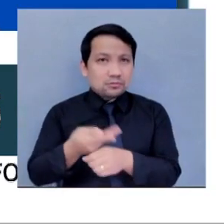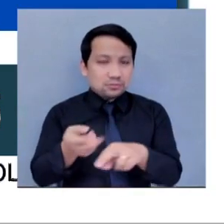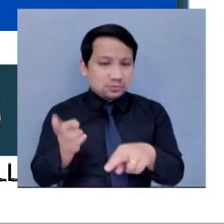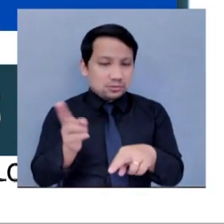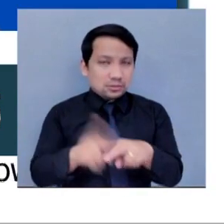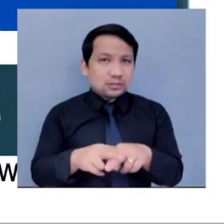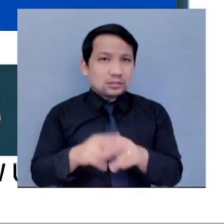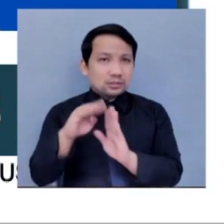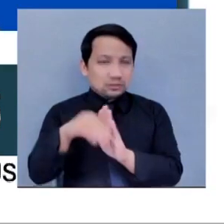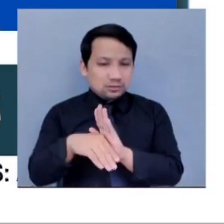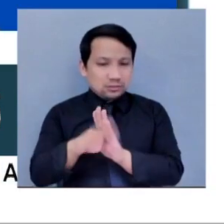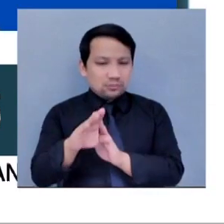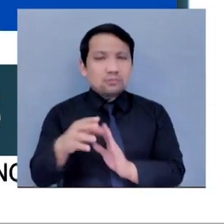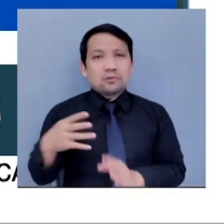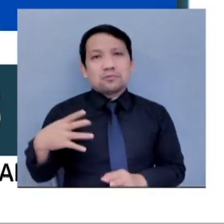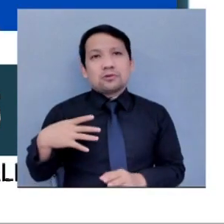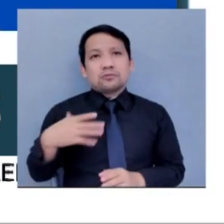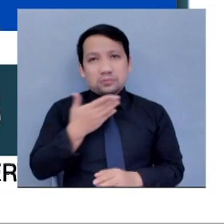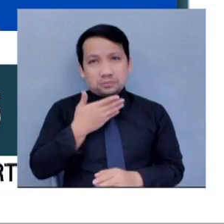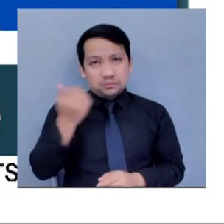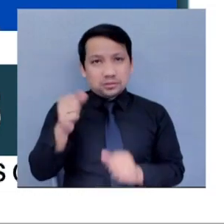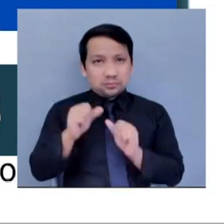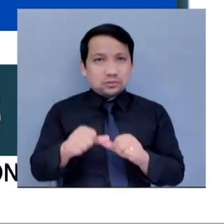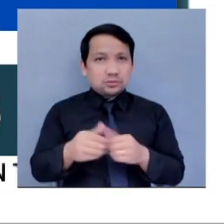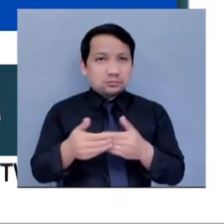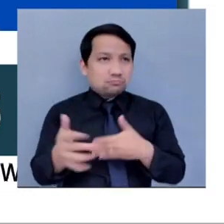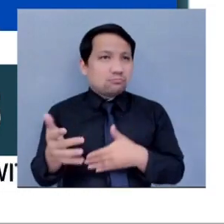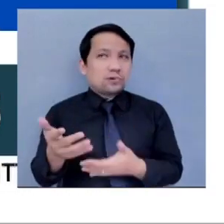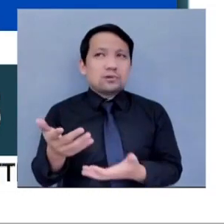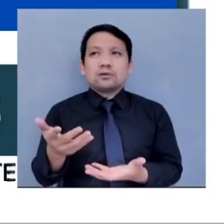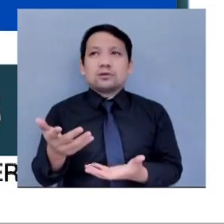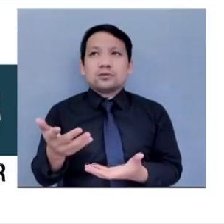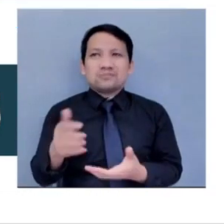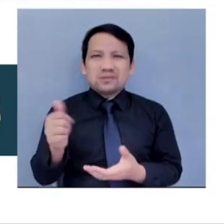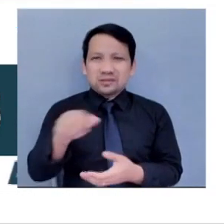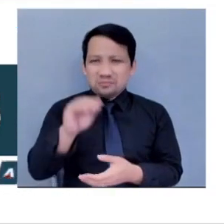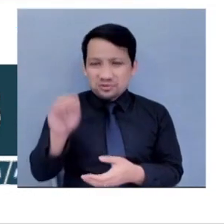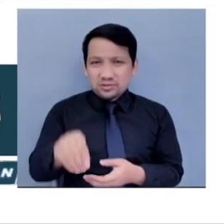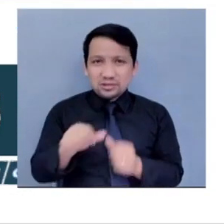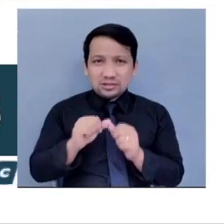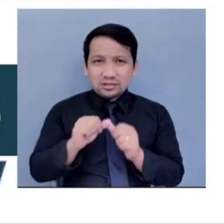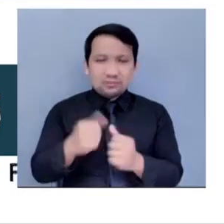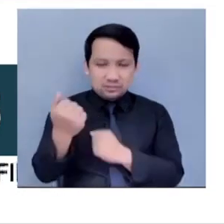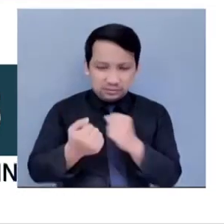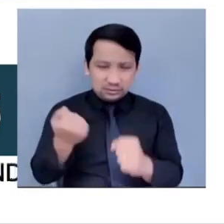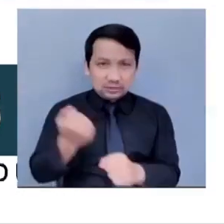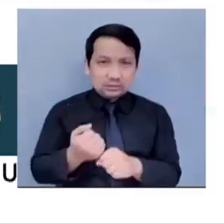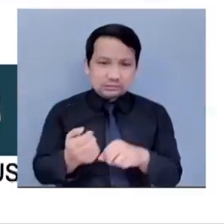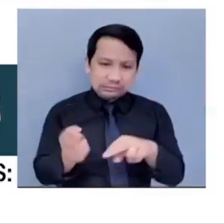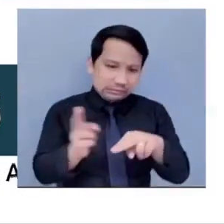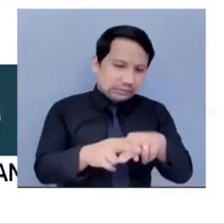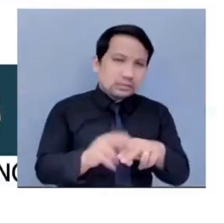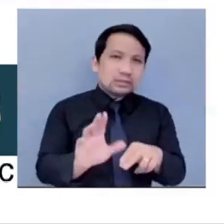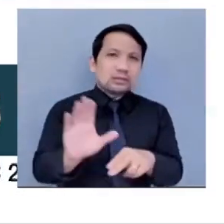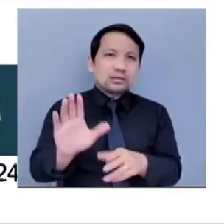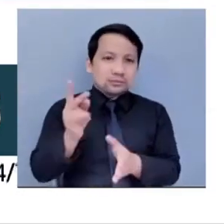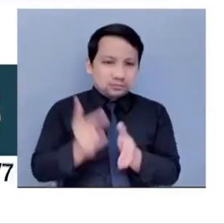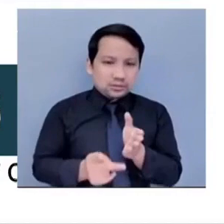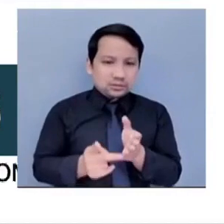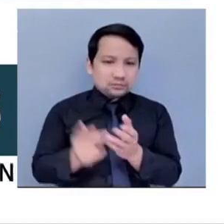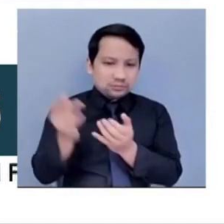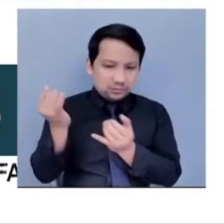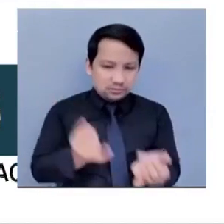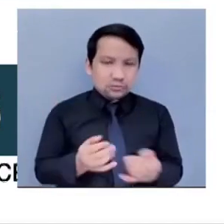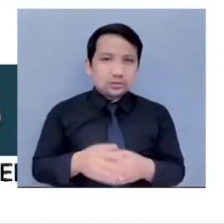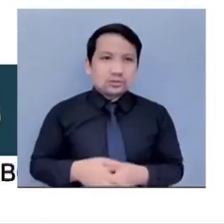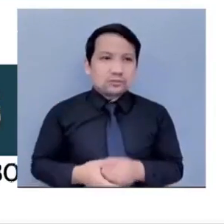because the peso still weakened by close to 10% since the start of the year. Of course, that's adding to prices of imports like